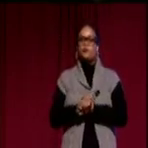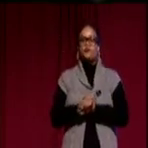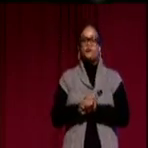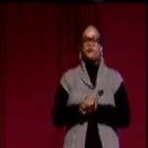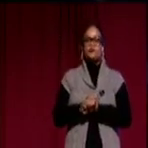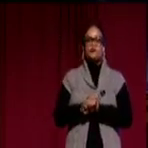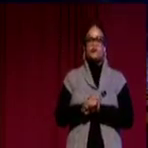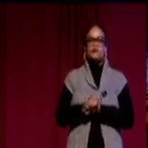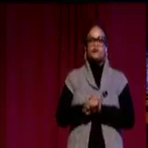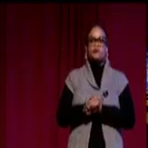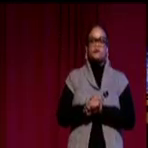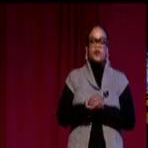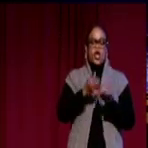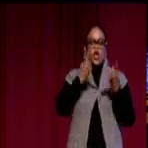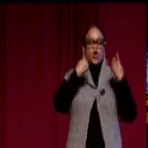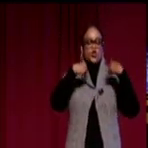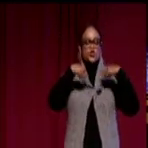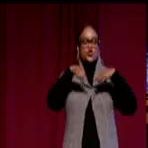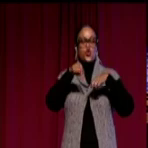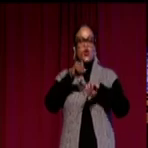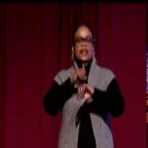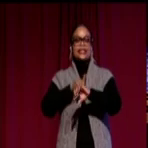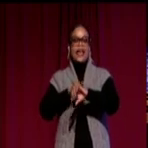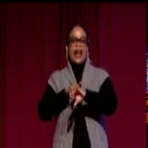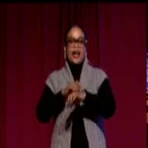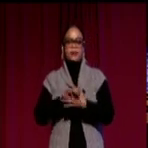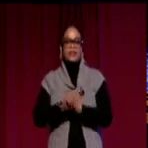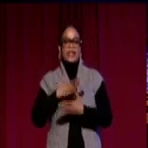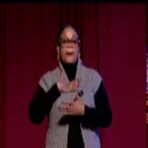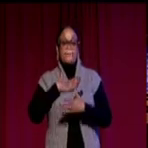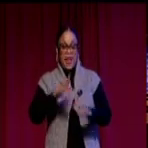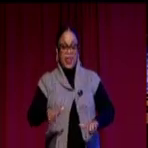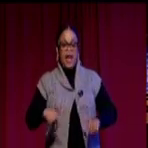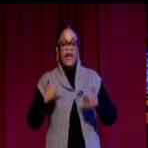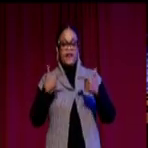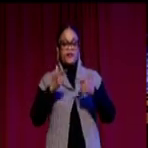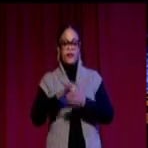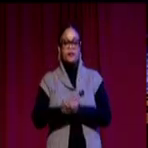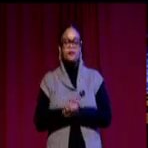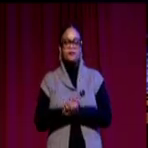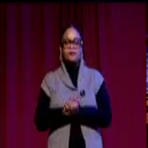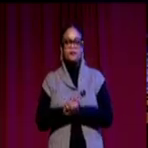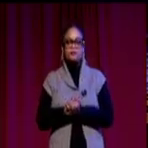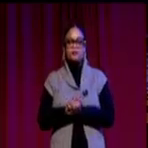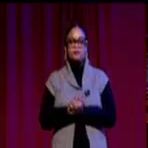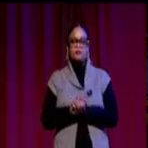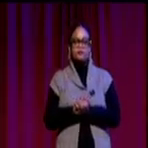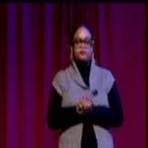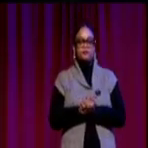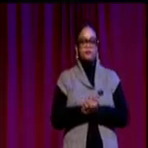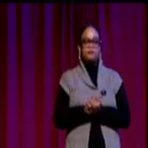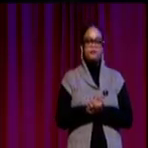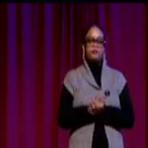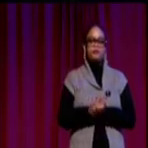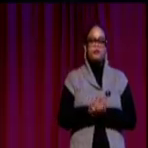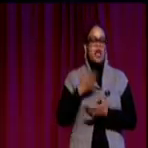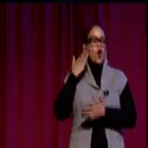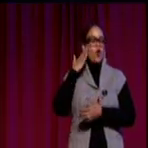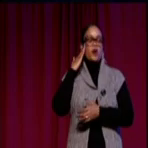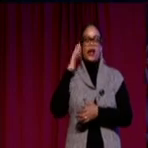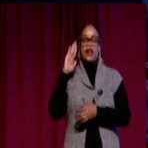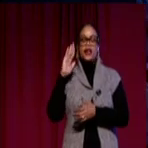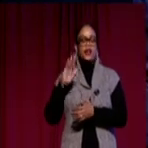were times in my life when I didn't know